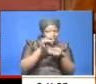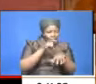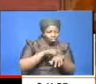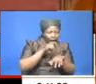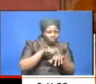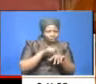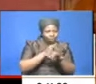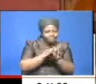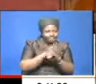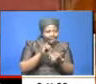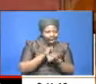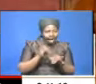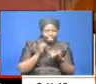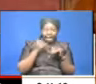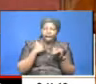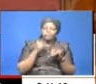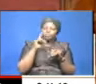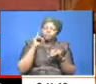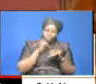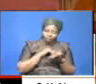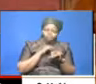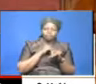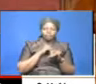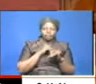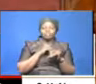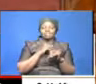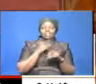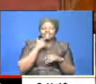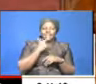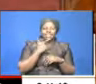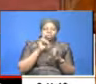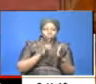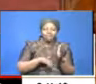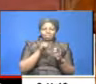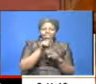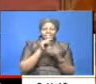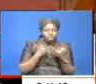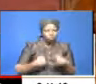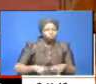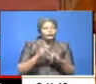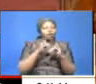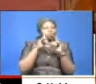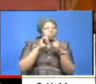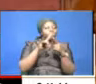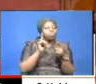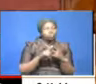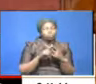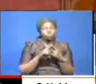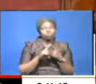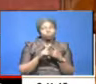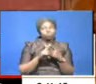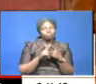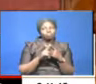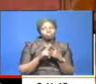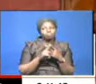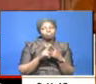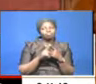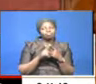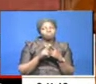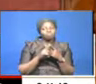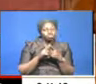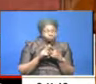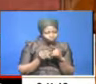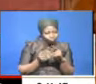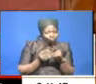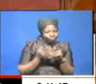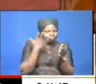lapsed. He contended that this was an attempt to supply out of time documents that should have